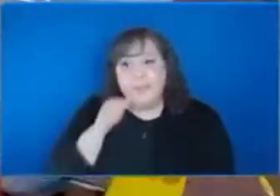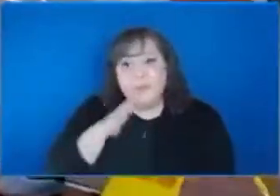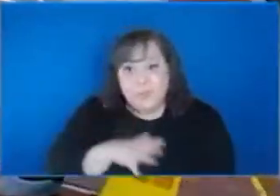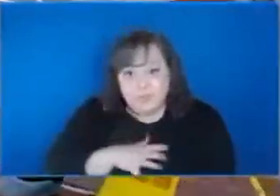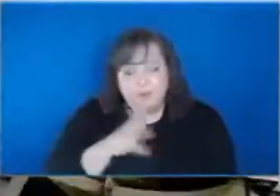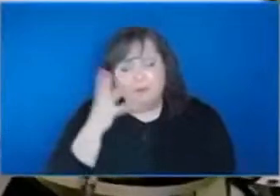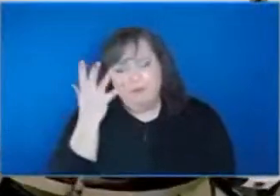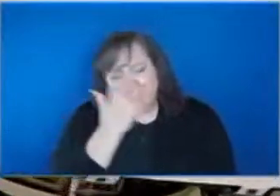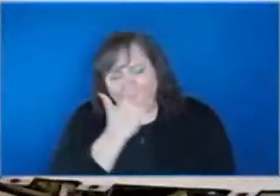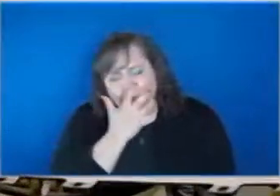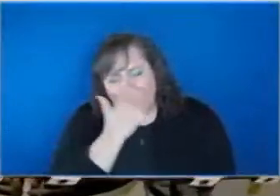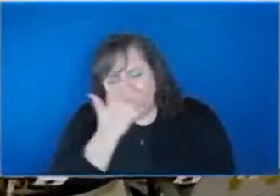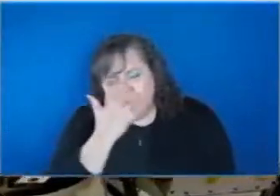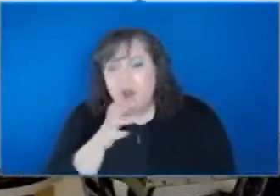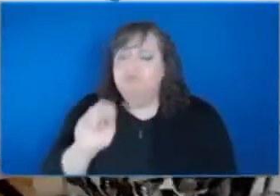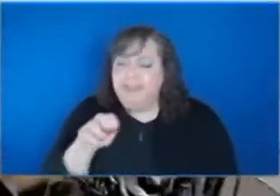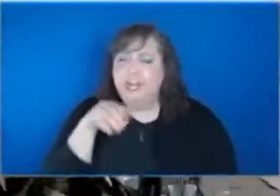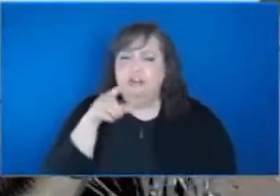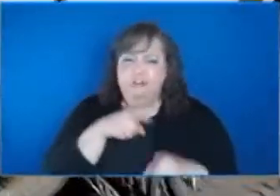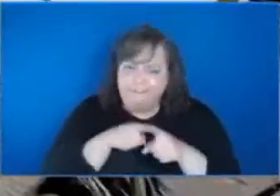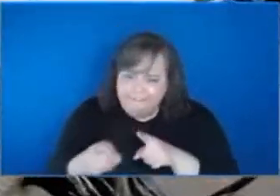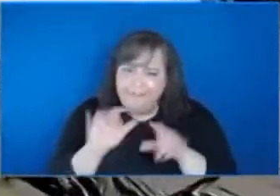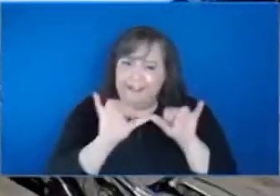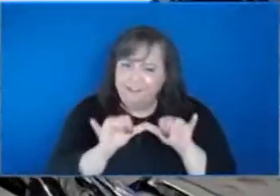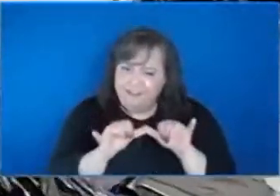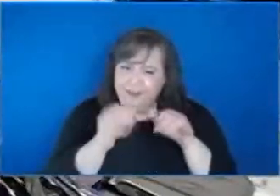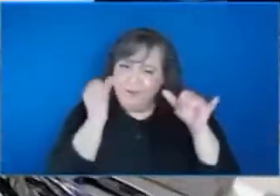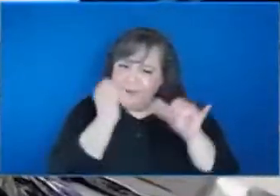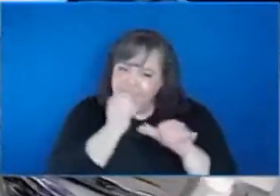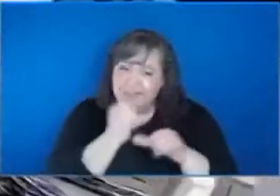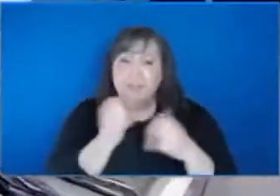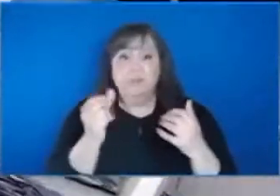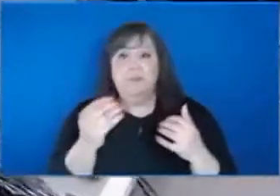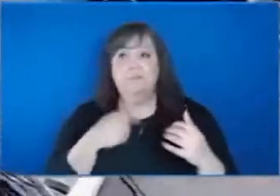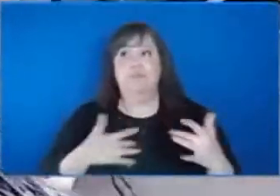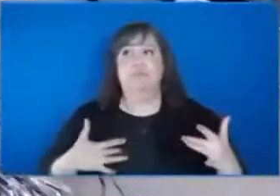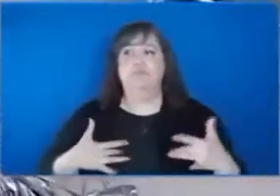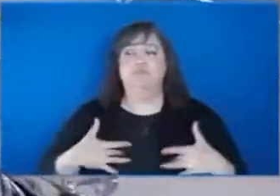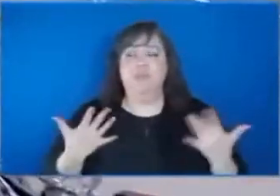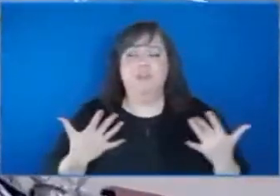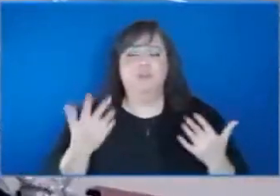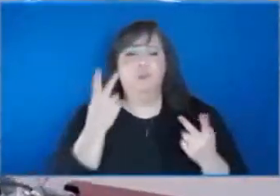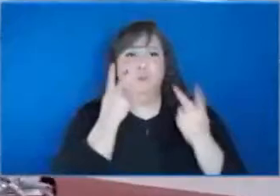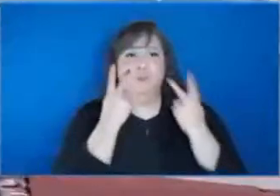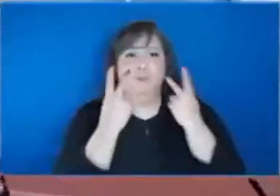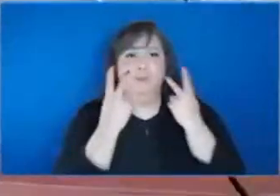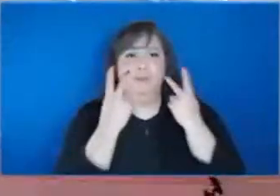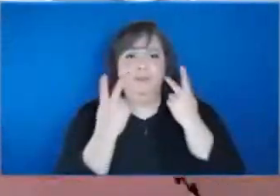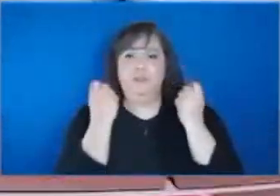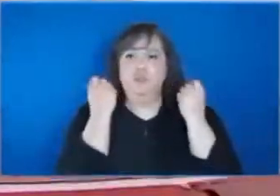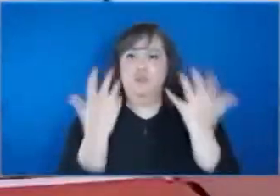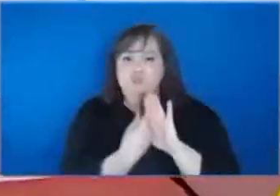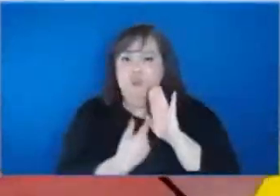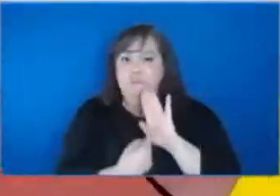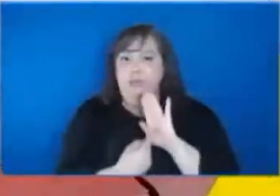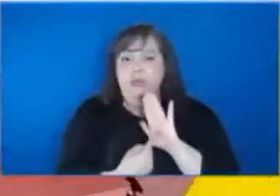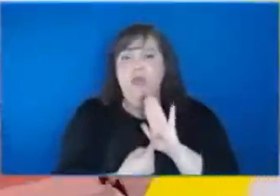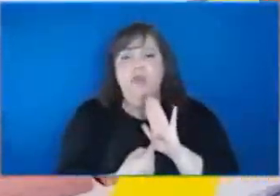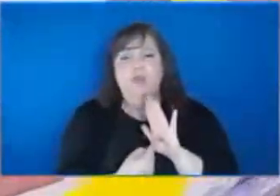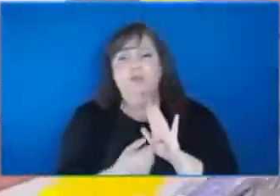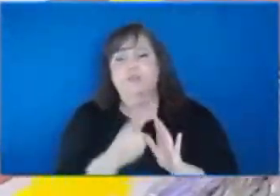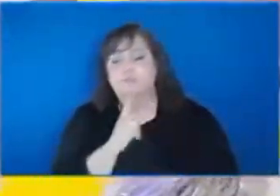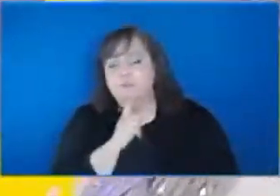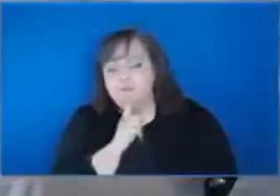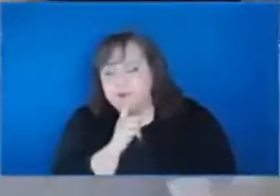so thankful to be working on a project where I have so many role models. It's super cool. Great. And Yeah, how